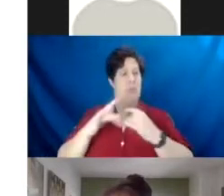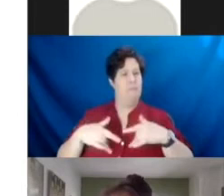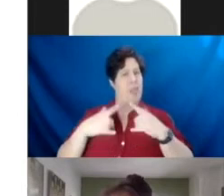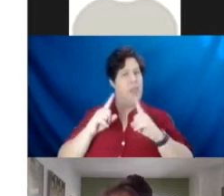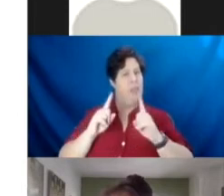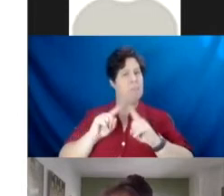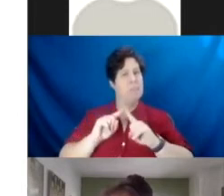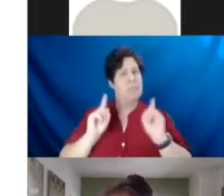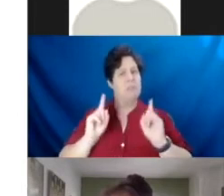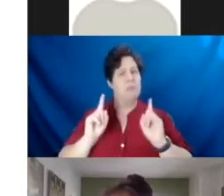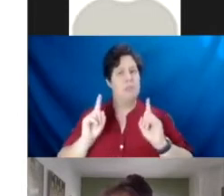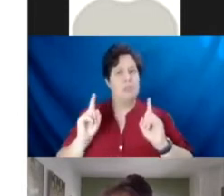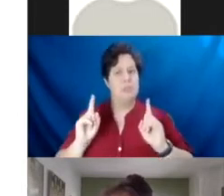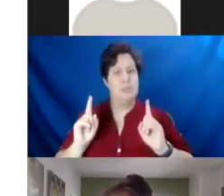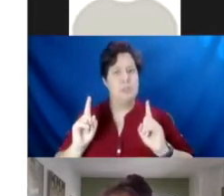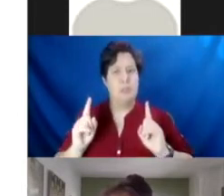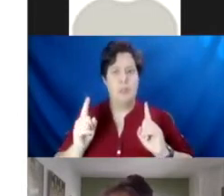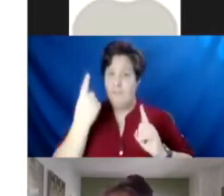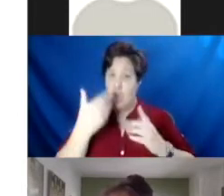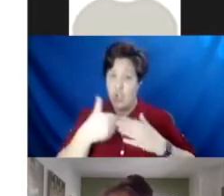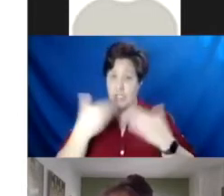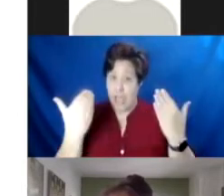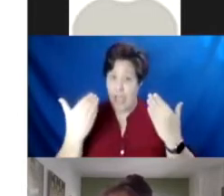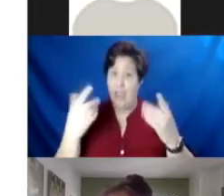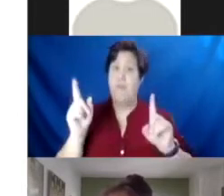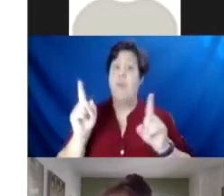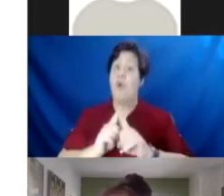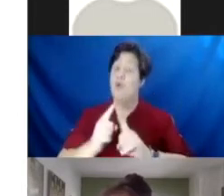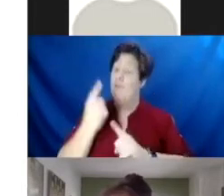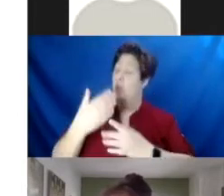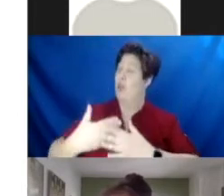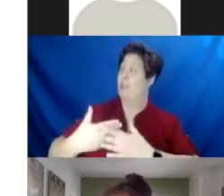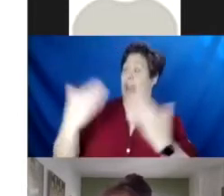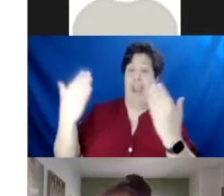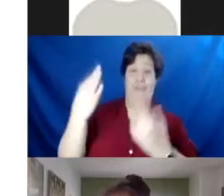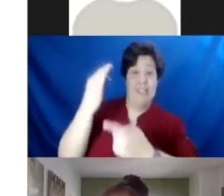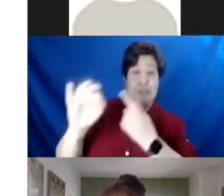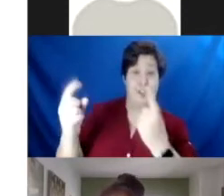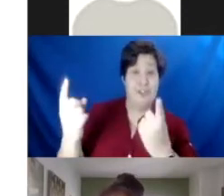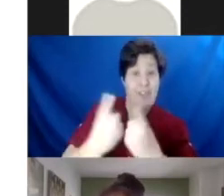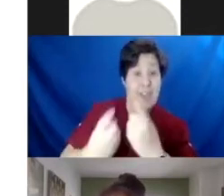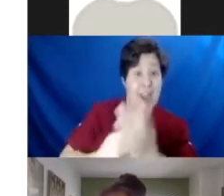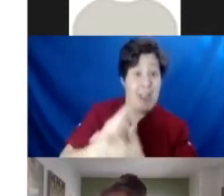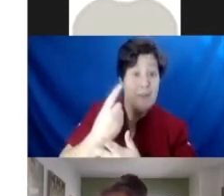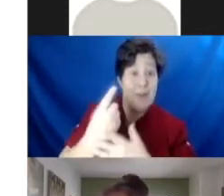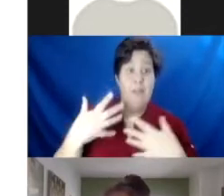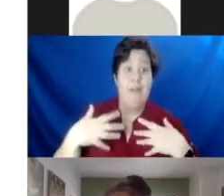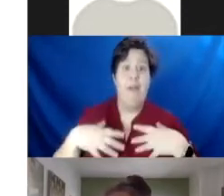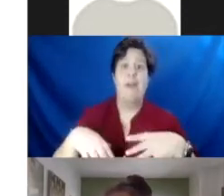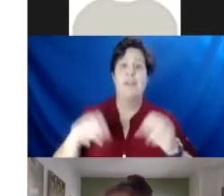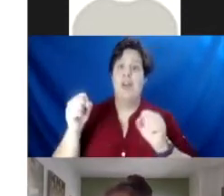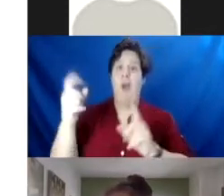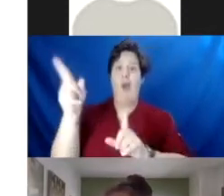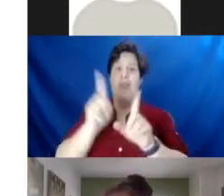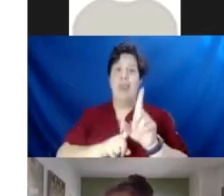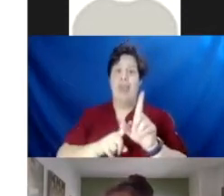different. It's just day 1, but it's also day 1 of something special. We are starting the year with the aim for people